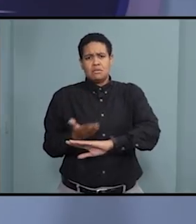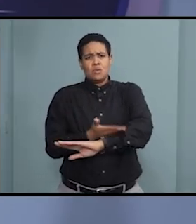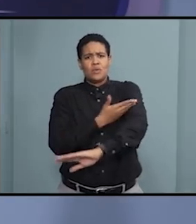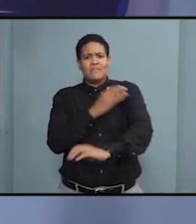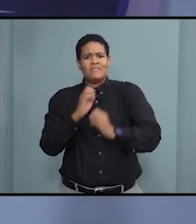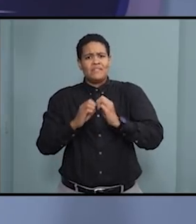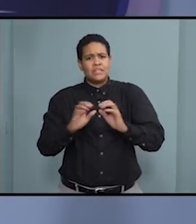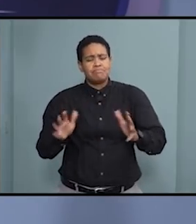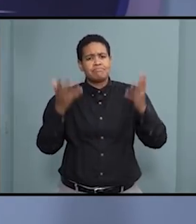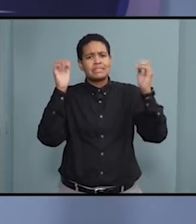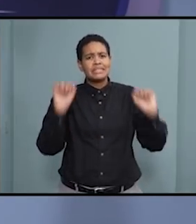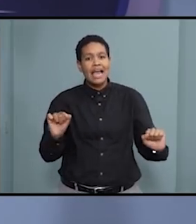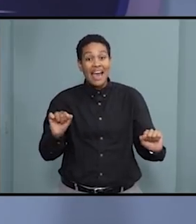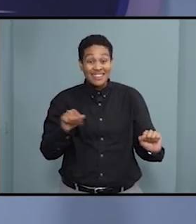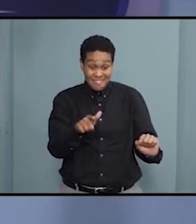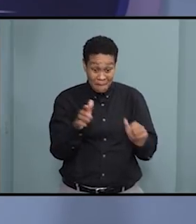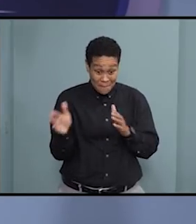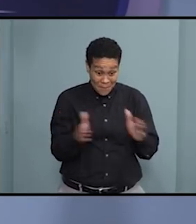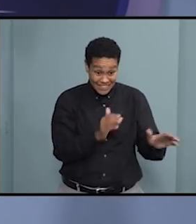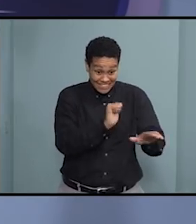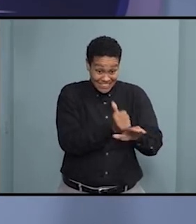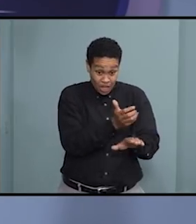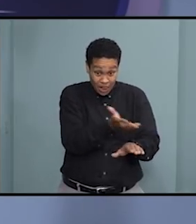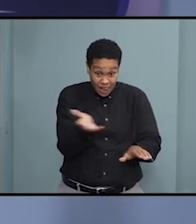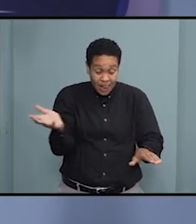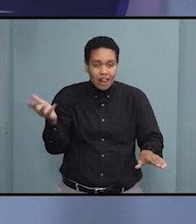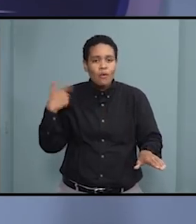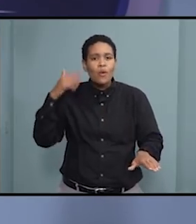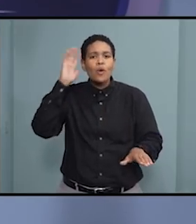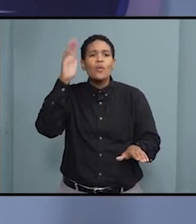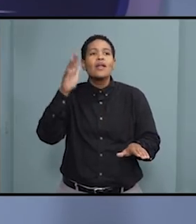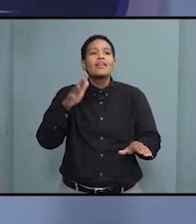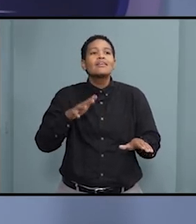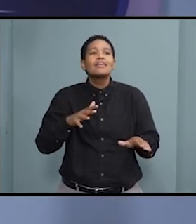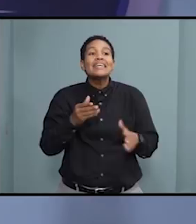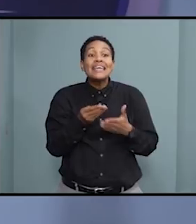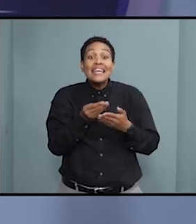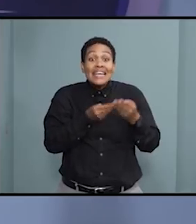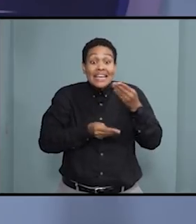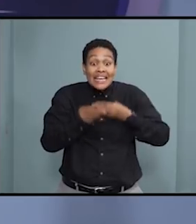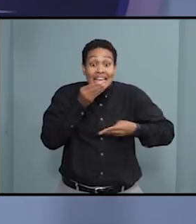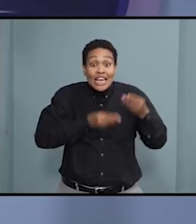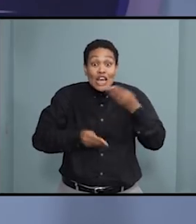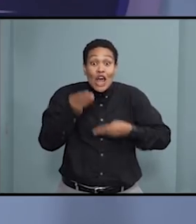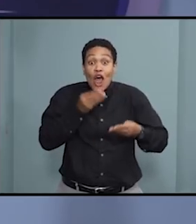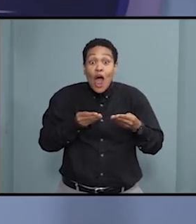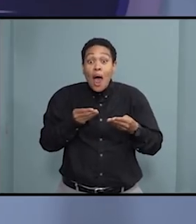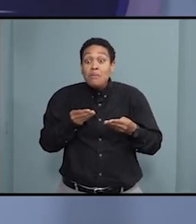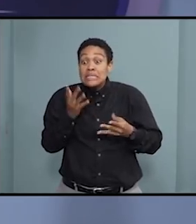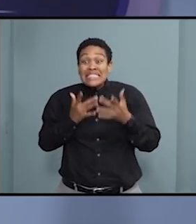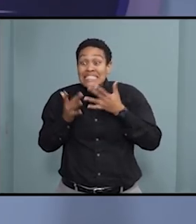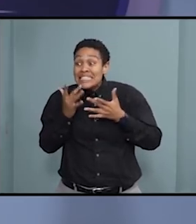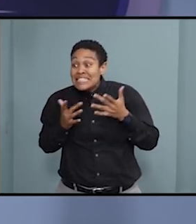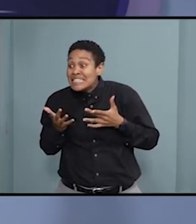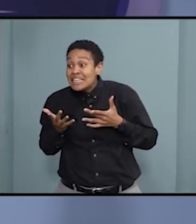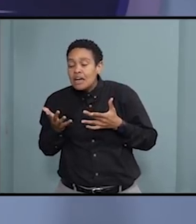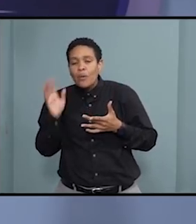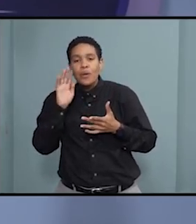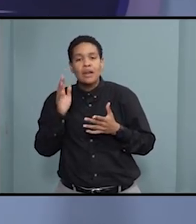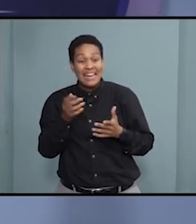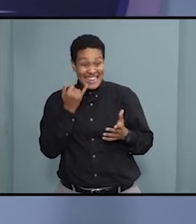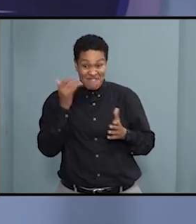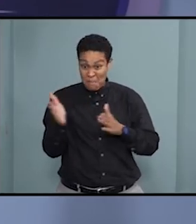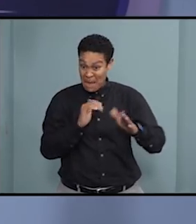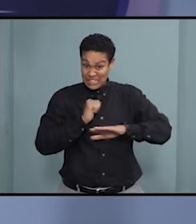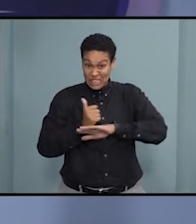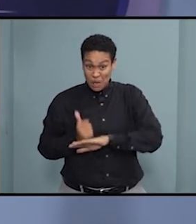is having those plans in place that we will come out of the economic doldrums and have a fast recovery